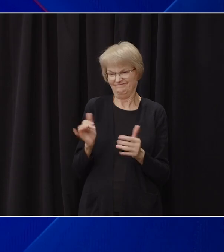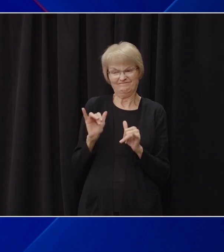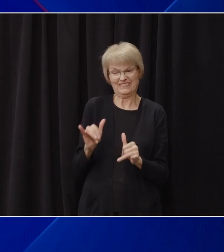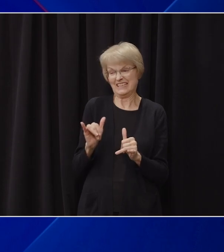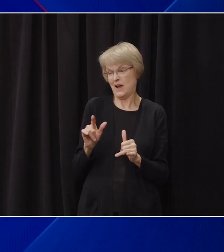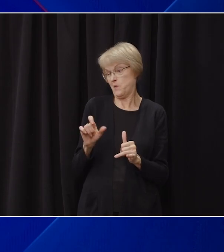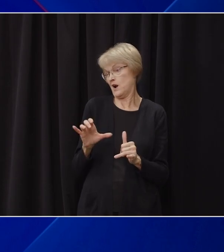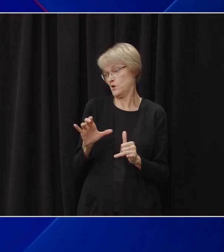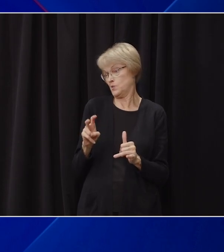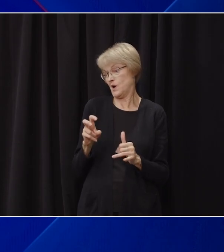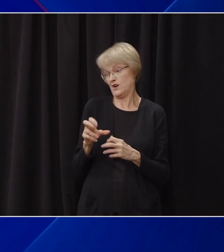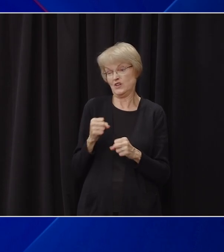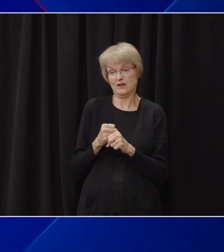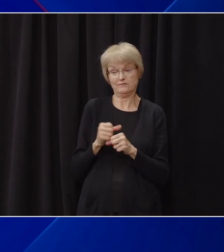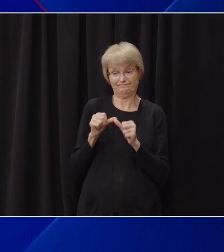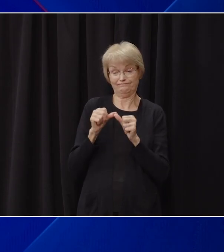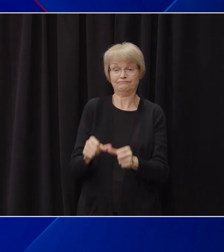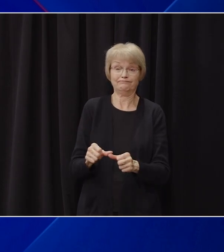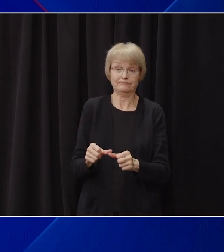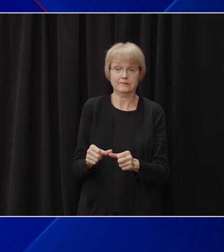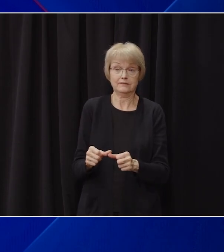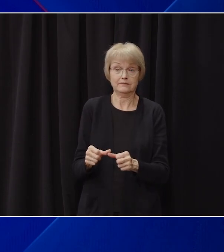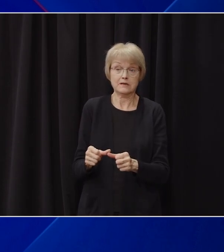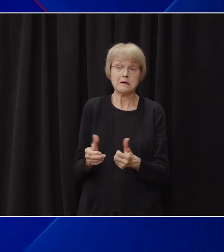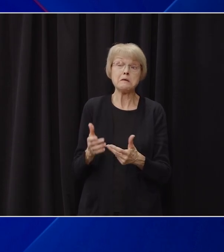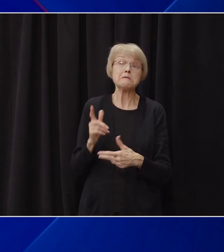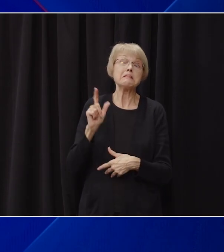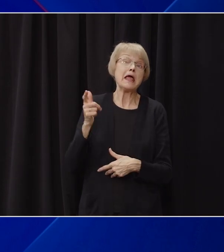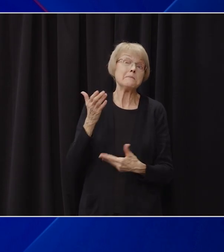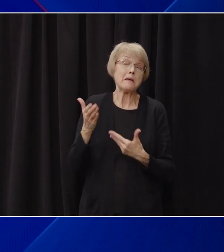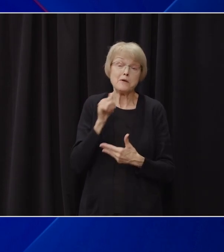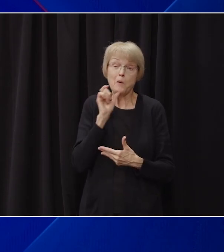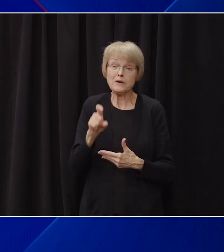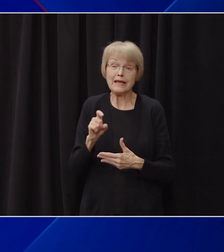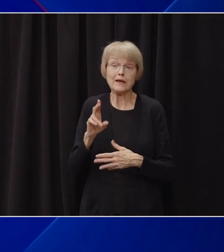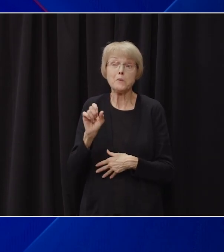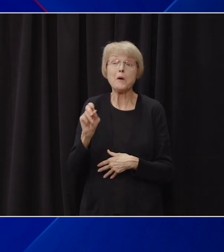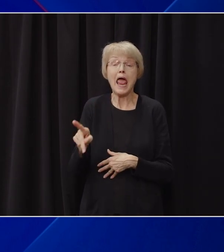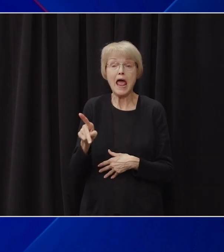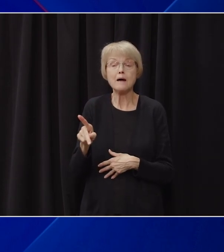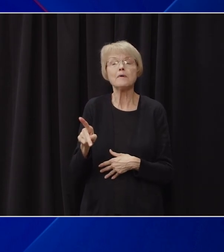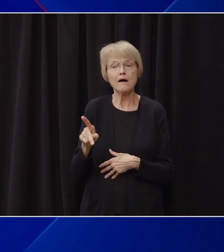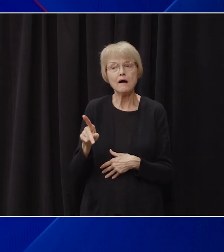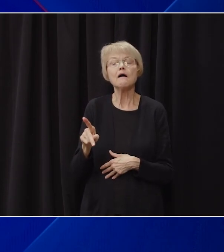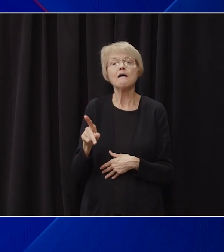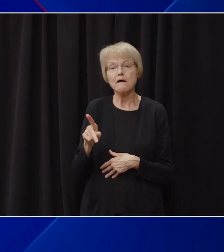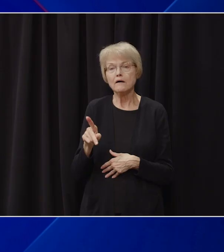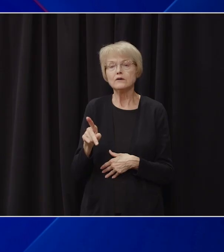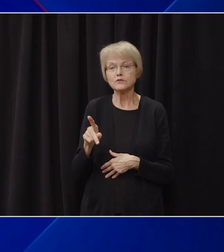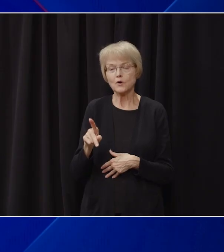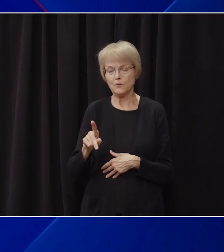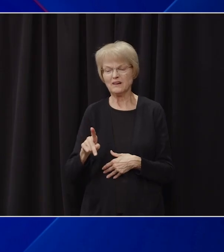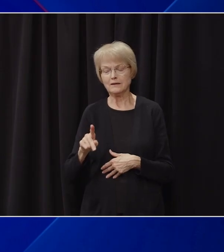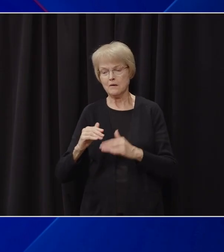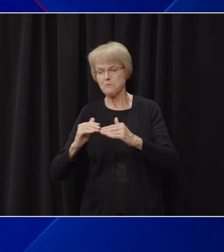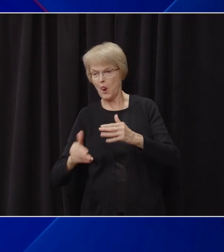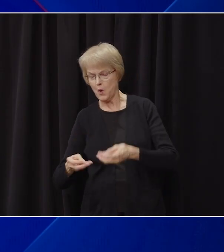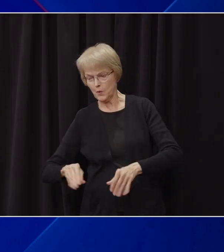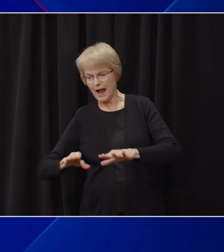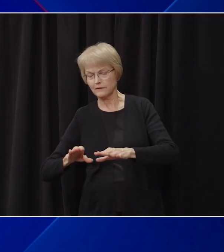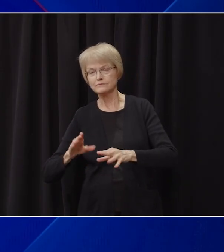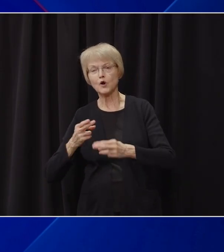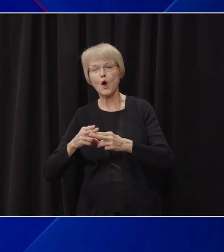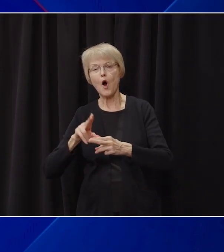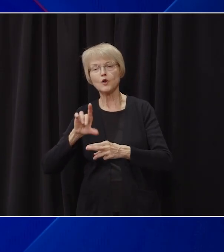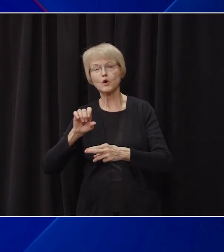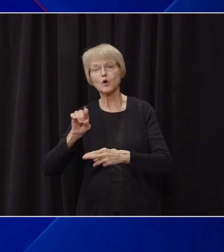or 200 years. Maybe we won't need a ramp. And so that ramp there's a cold joint below grade where it can be